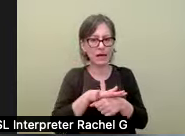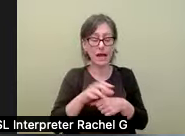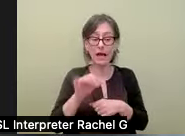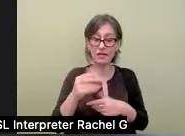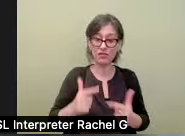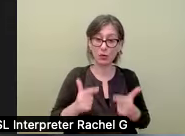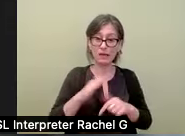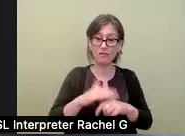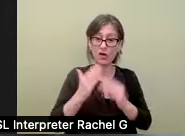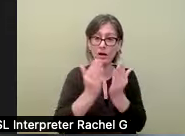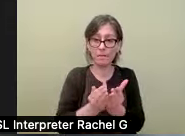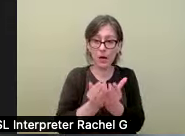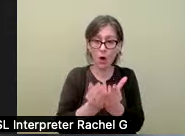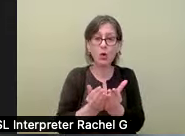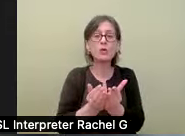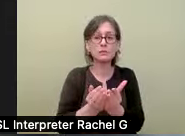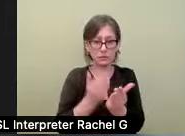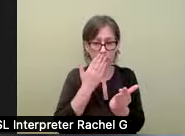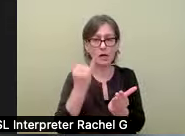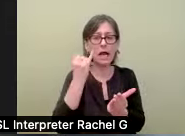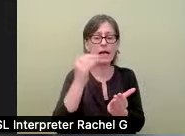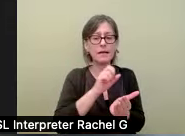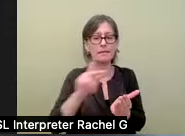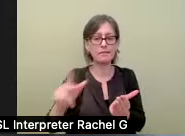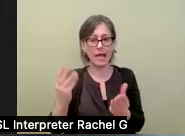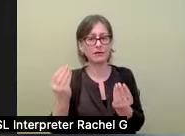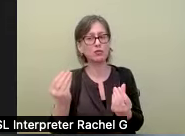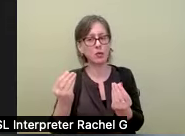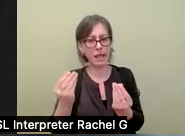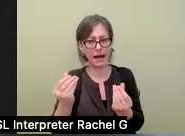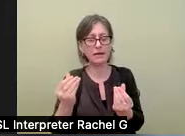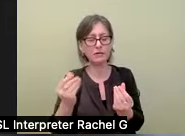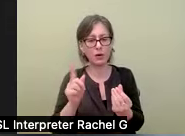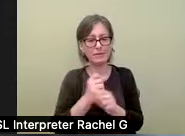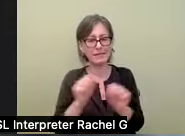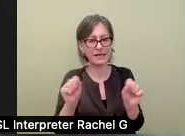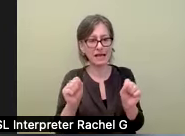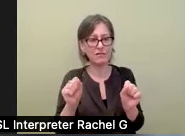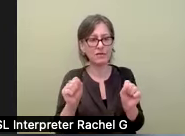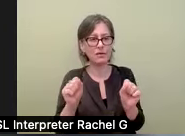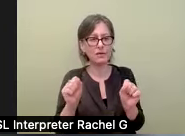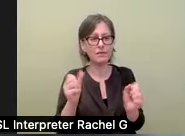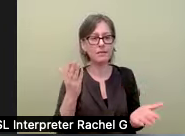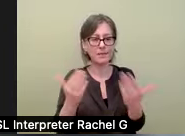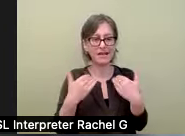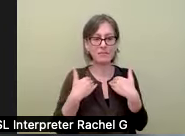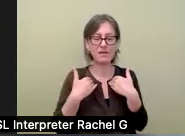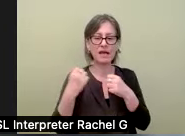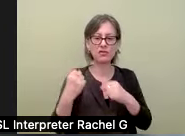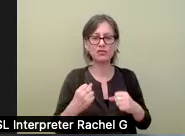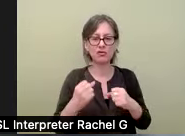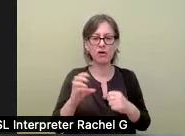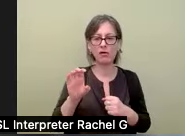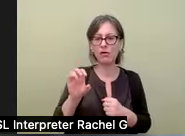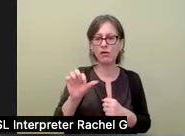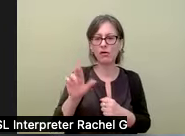on boats, you would definitely want to get off your boats and move on to land where it's safe. And also there may be some strong currents and some